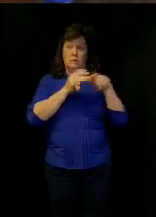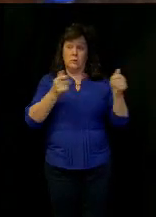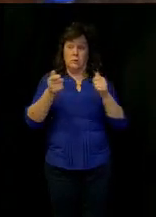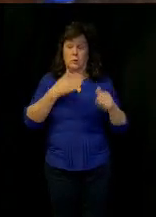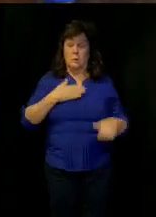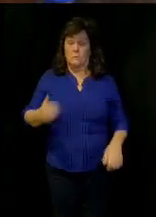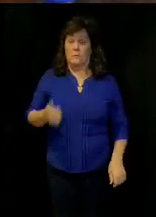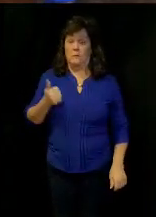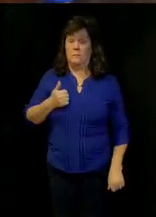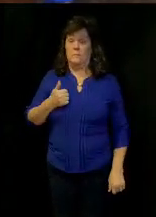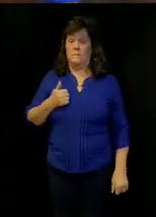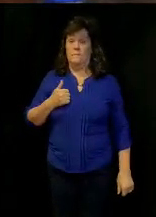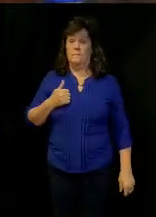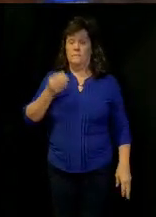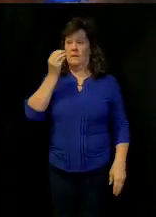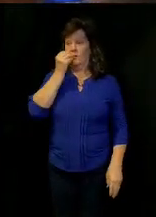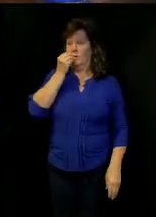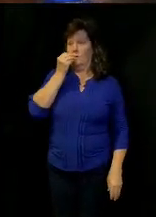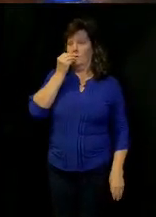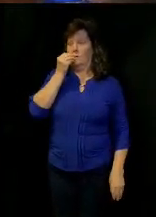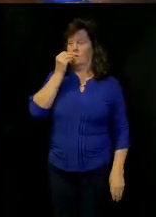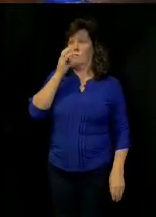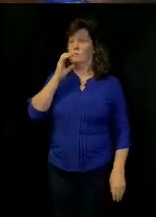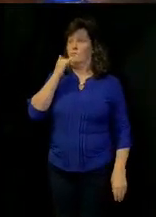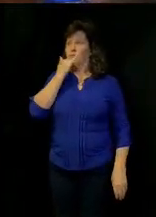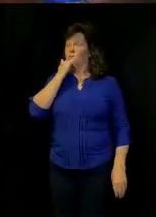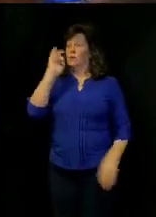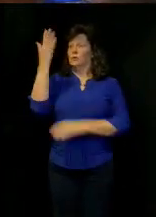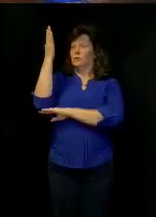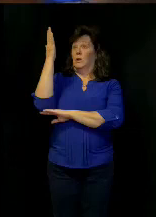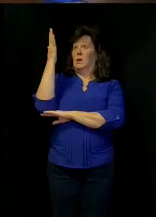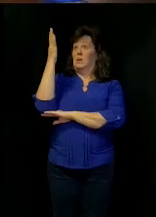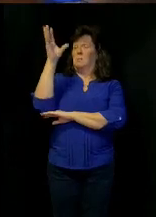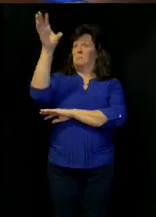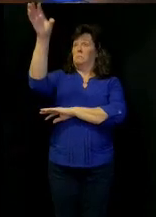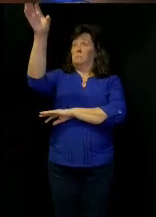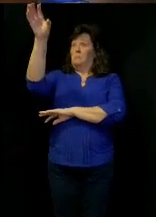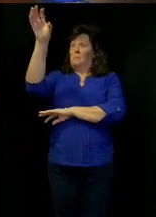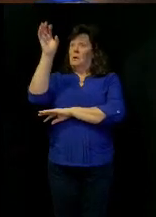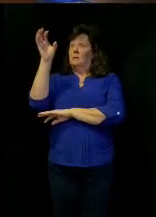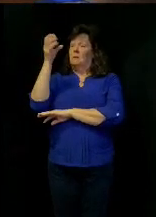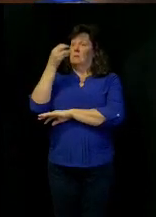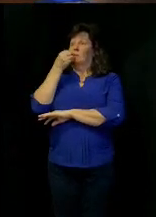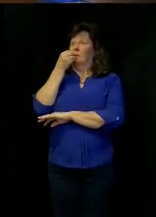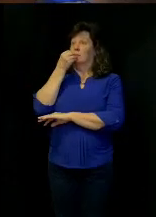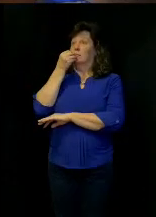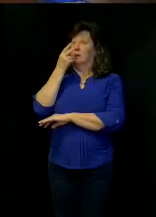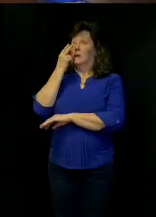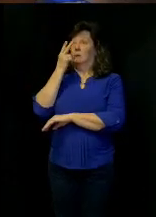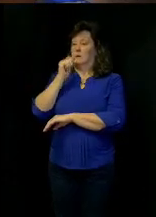tree, what happens is I start seeing myself. If I'm feeding on the right tree, all I see is him. Yeah.